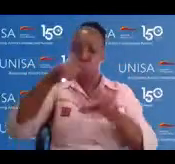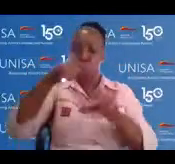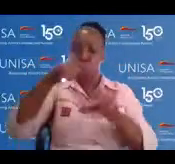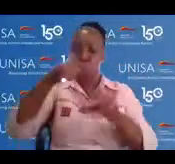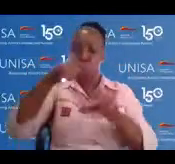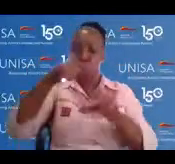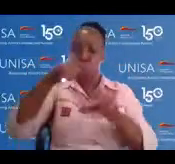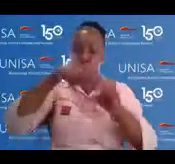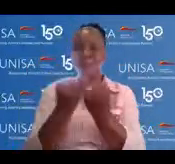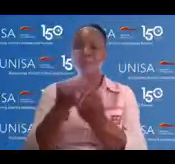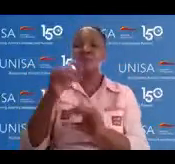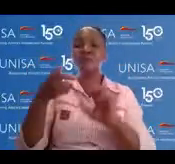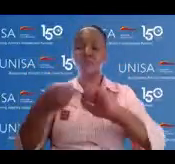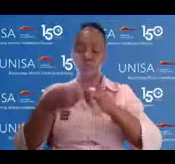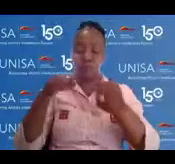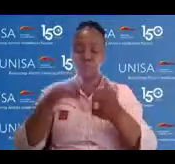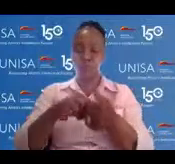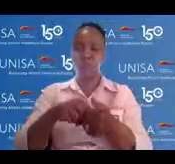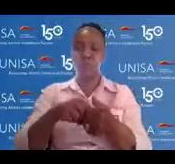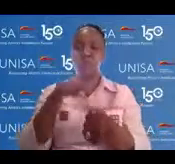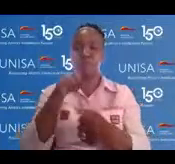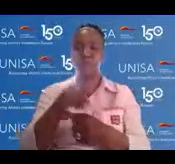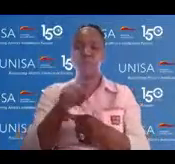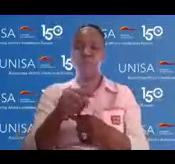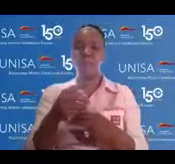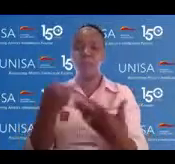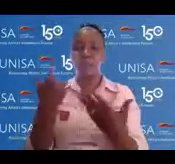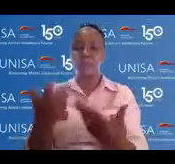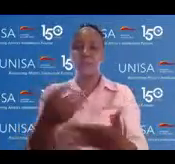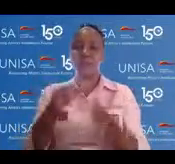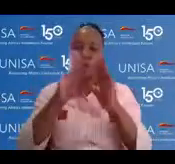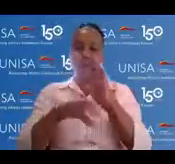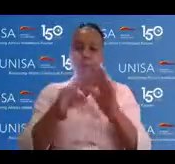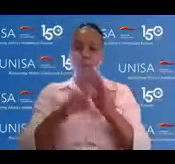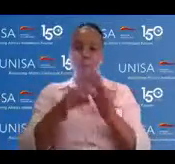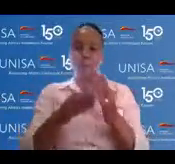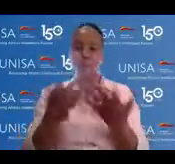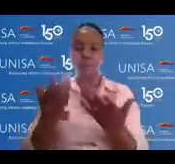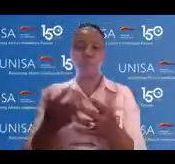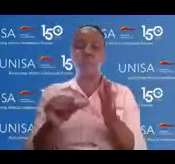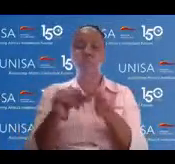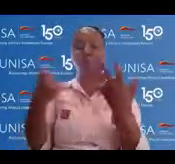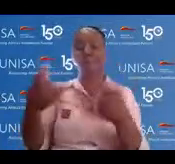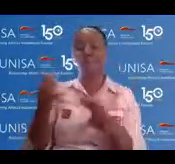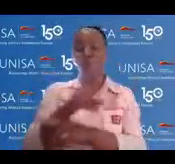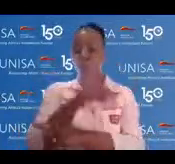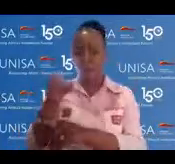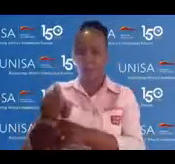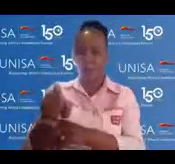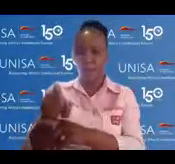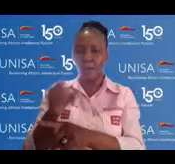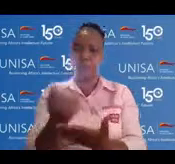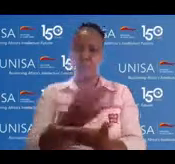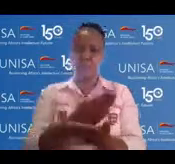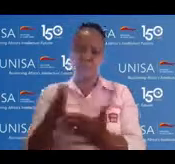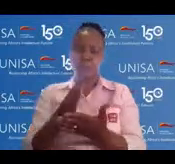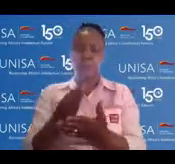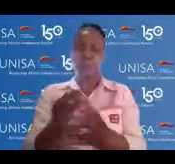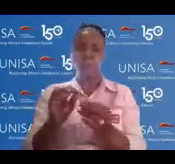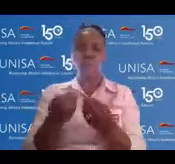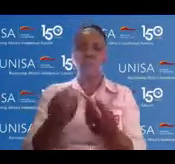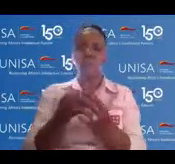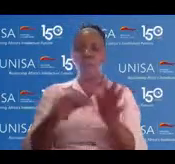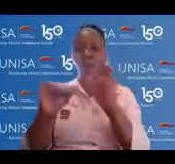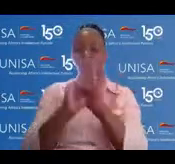below that, customize instructions. Guys, it's really important for you to have some form of identification with